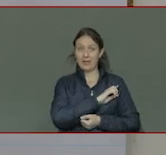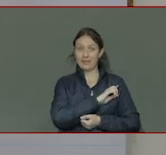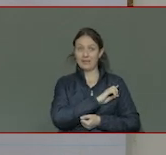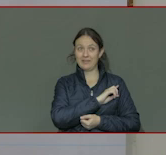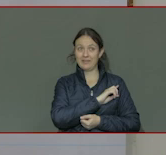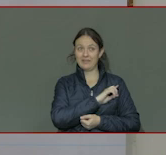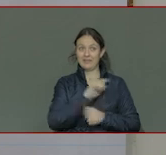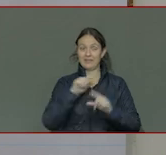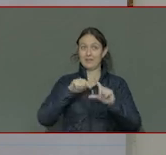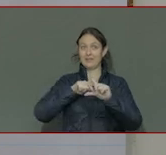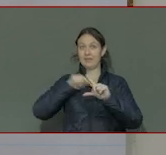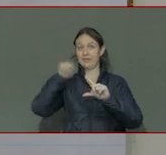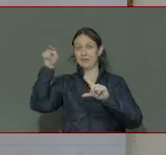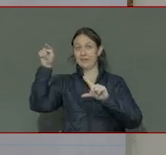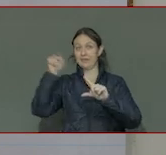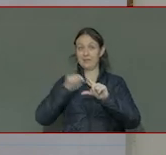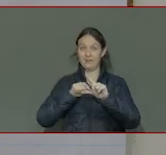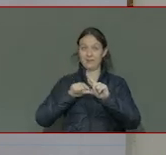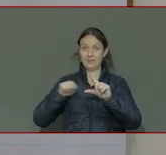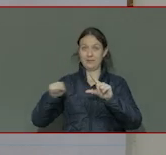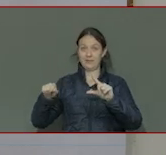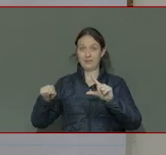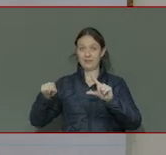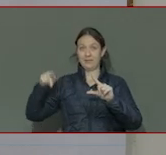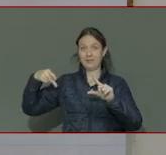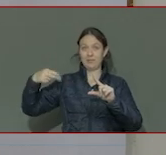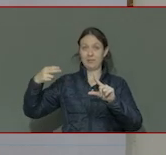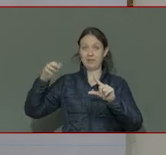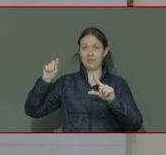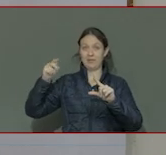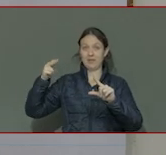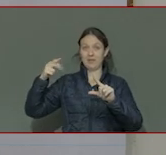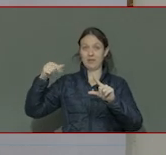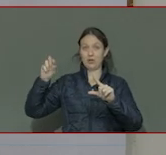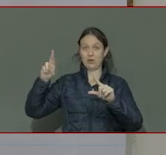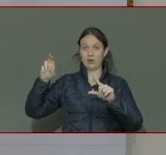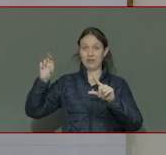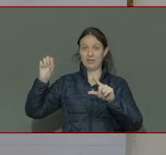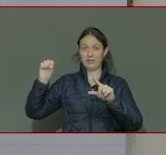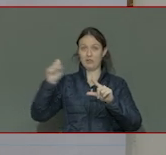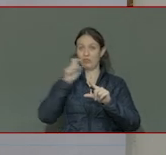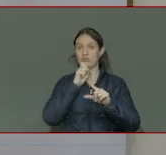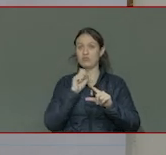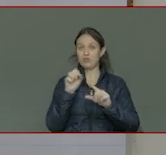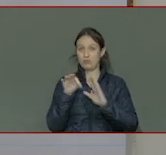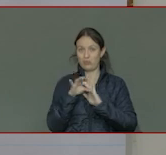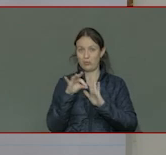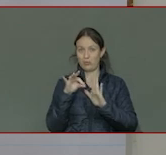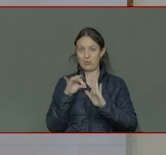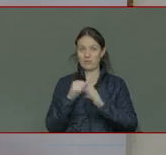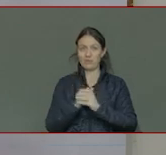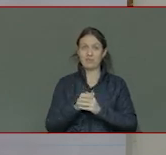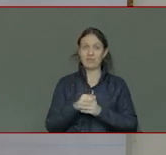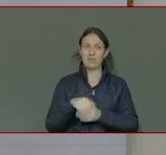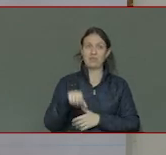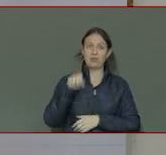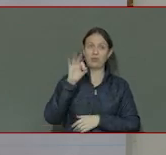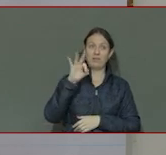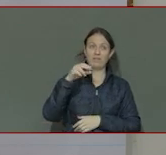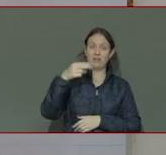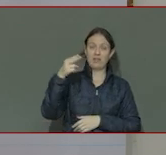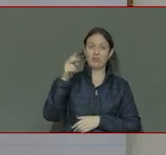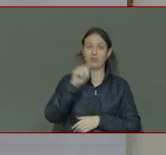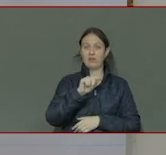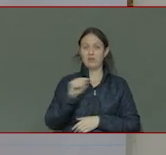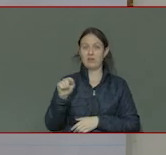and hypotenuse. So it's cos 30 will be FH divided by 50.